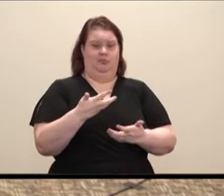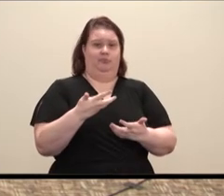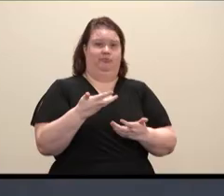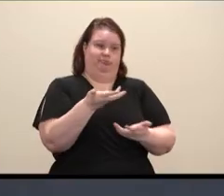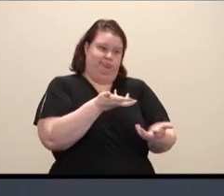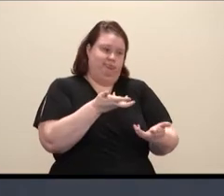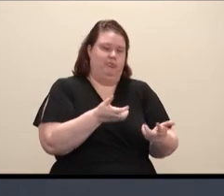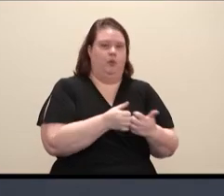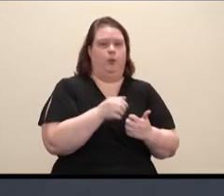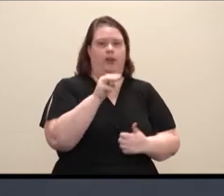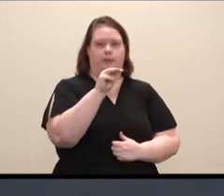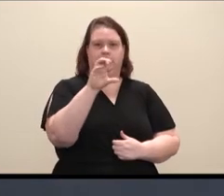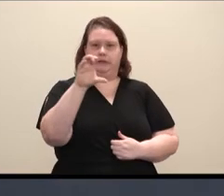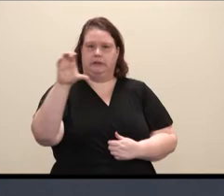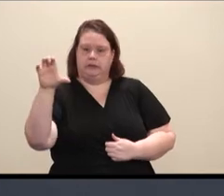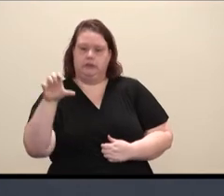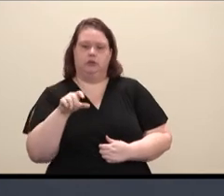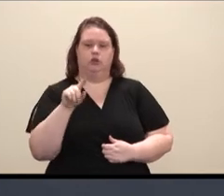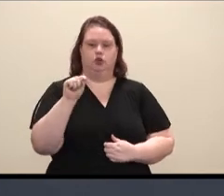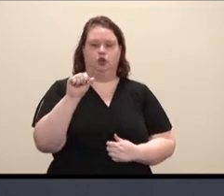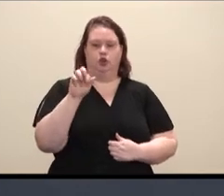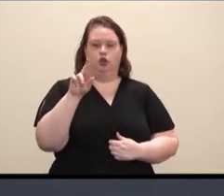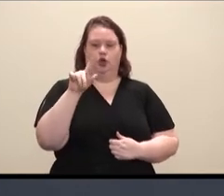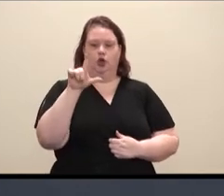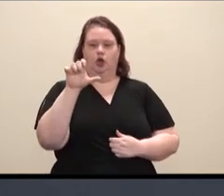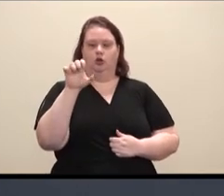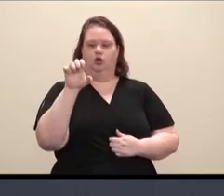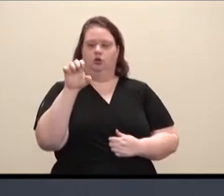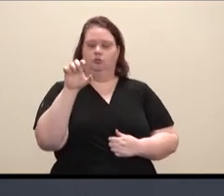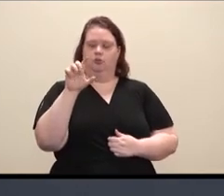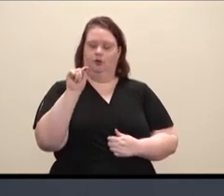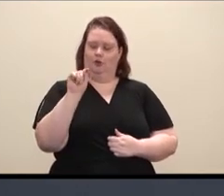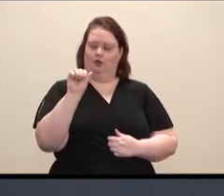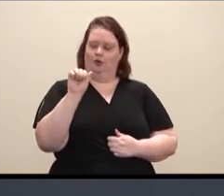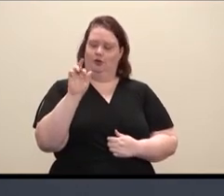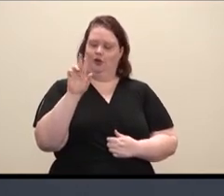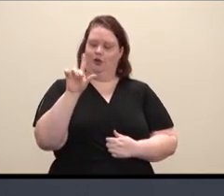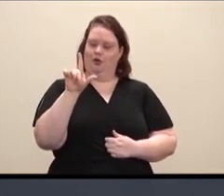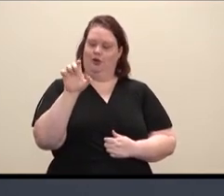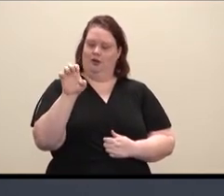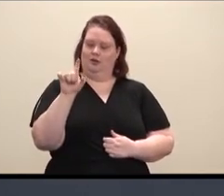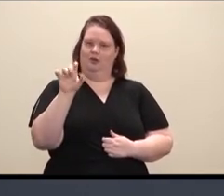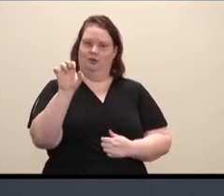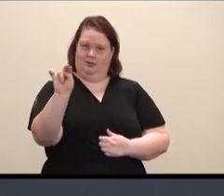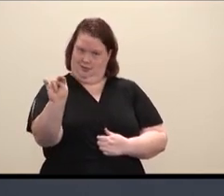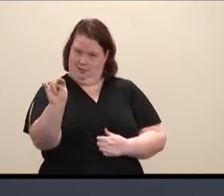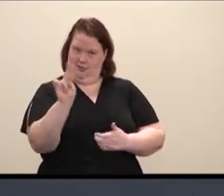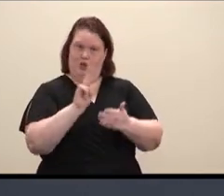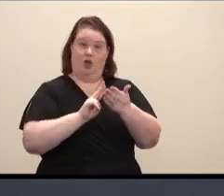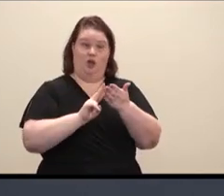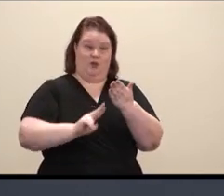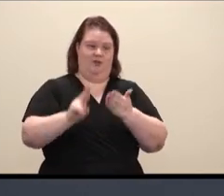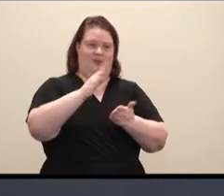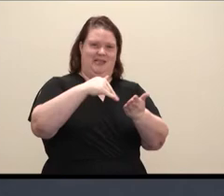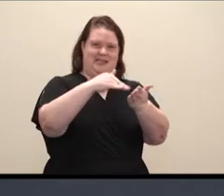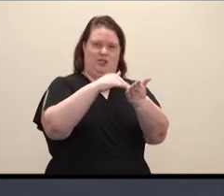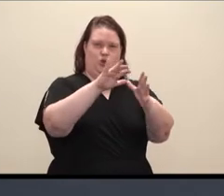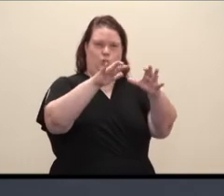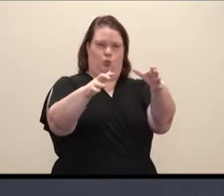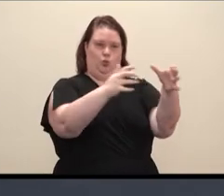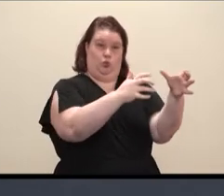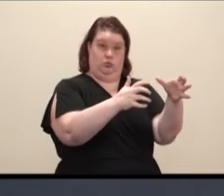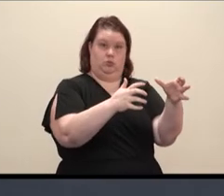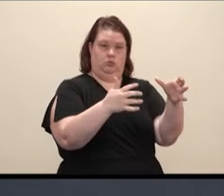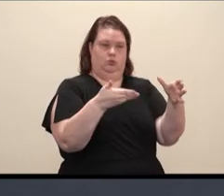MCC and Tarleton. I think some of the University Center folks were there, and we